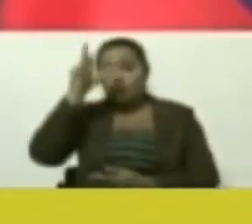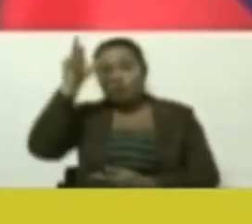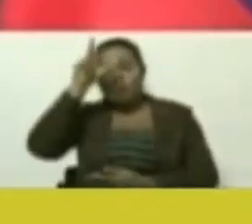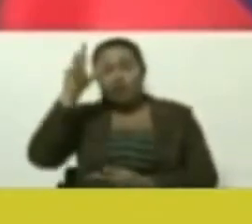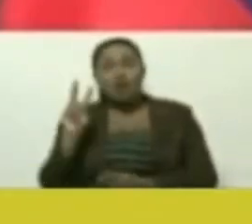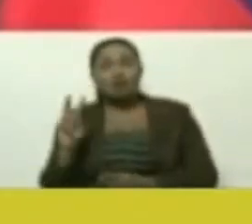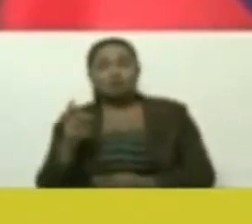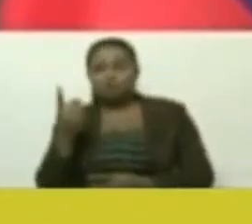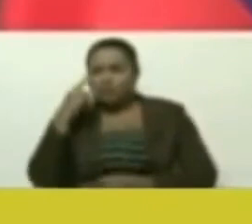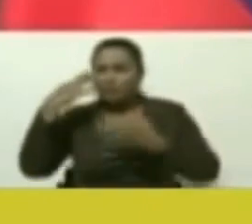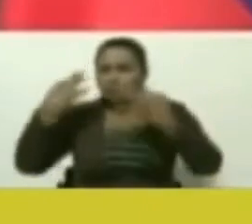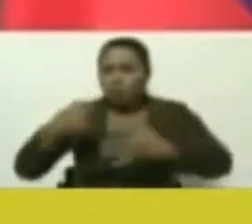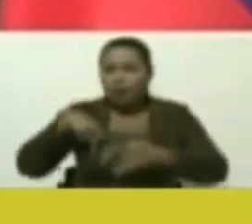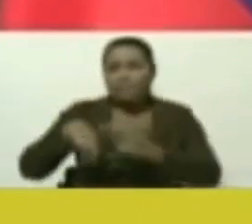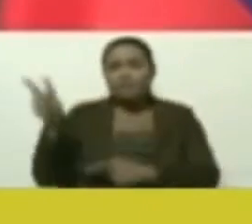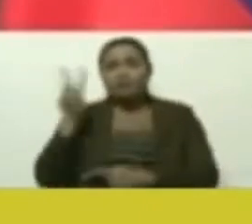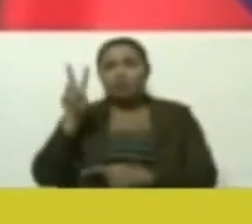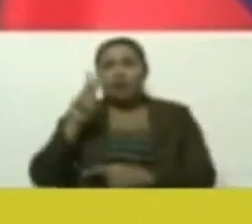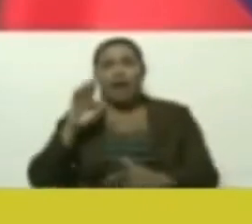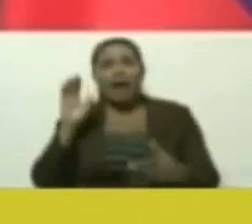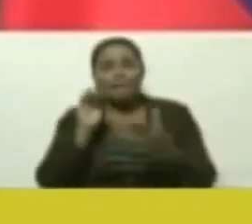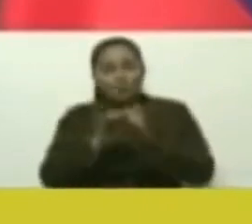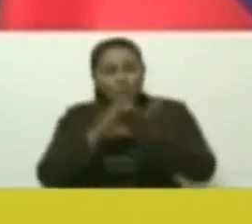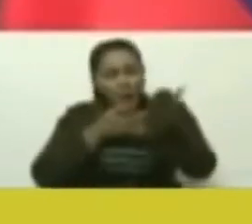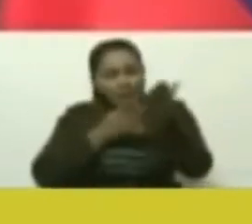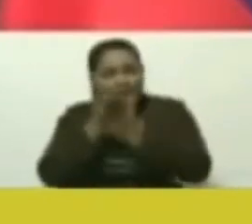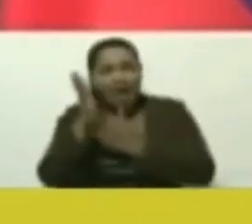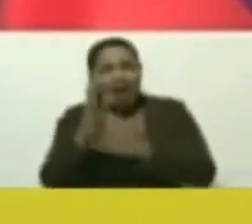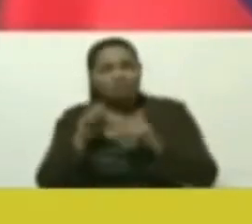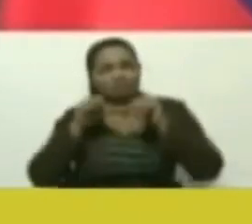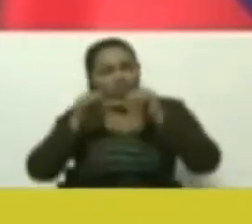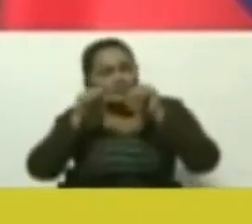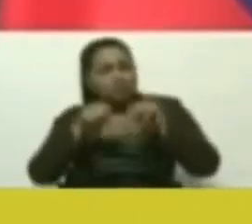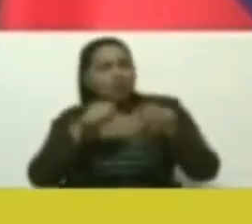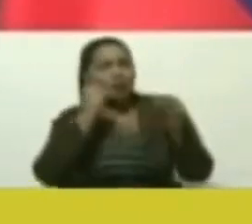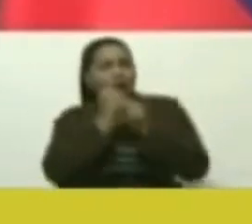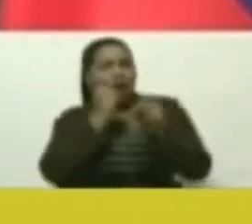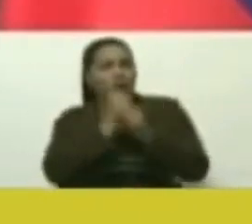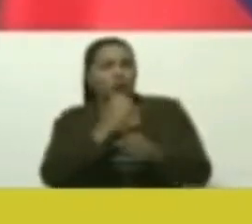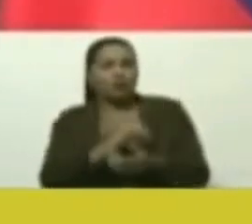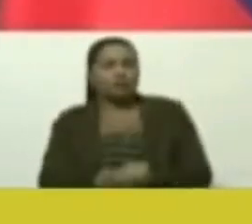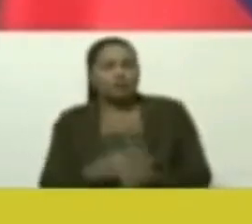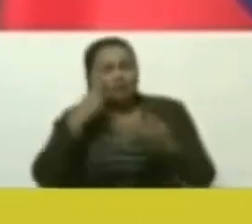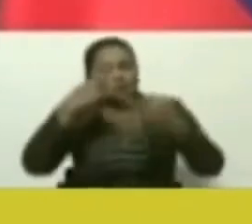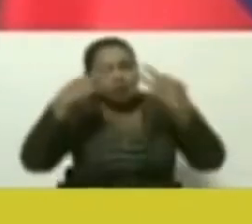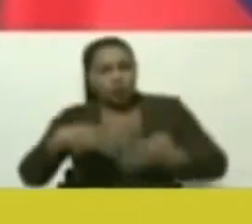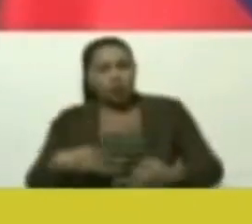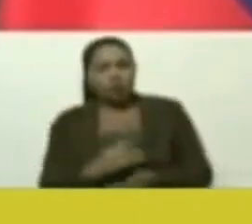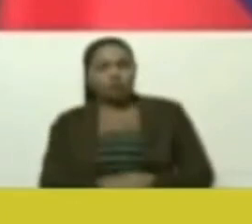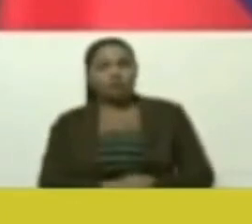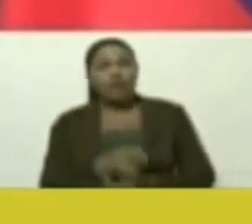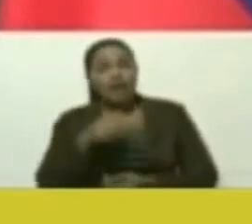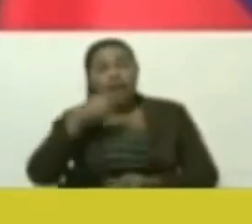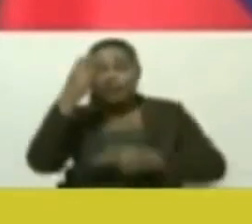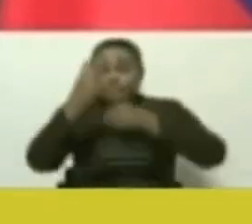President, can be certain that in Venezuela you have loyal friends, working people, and safe